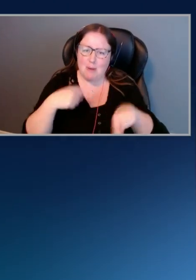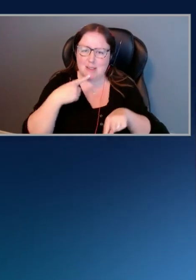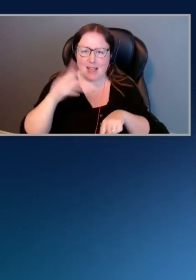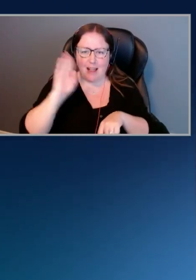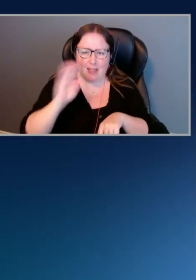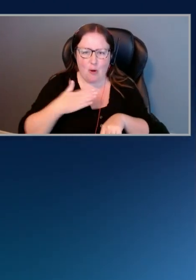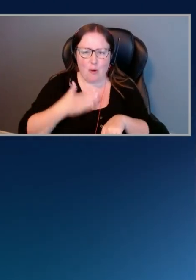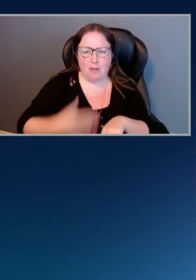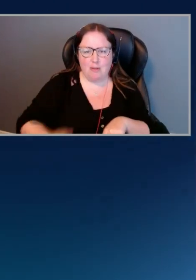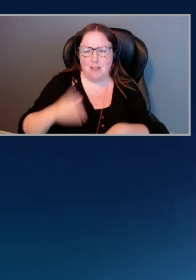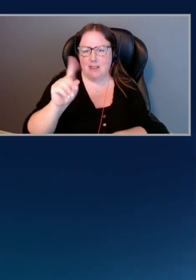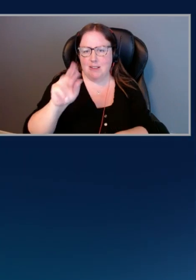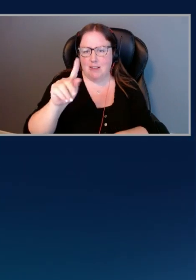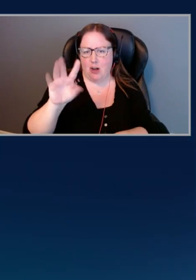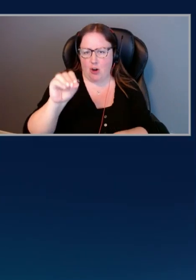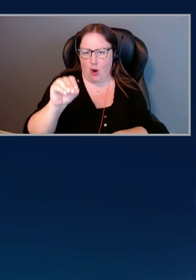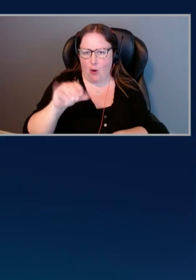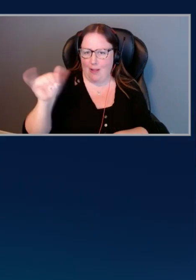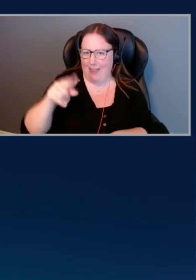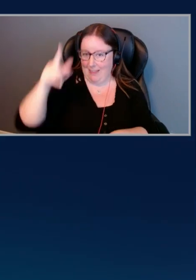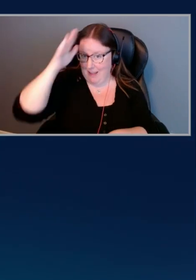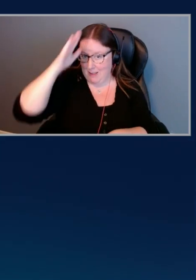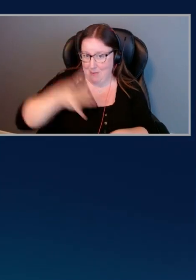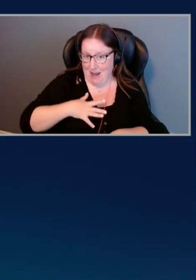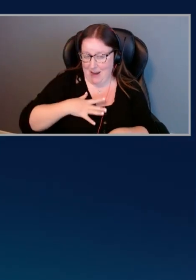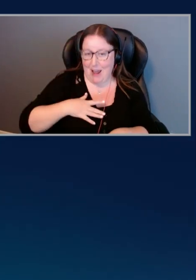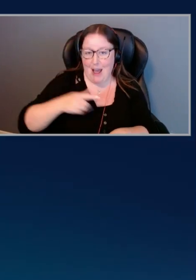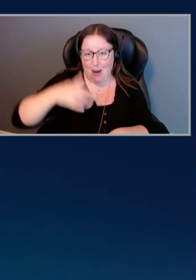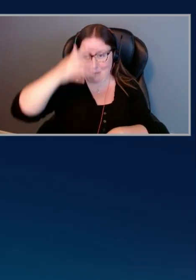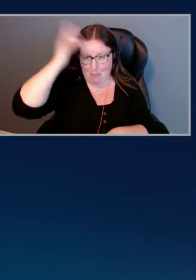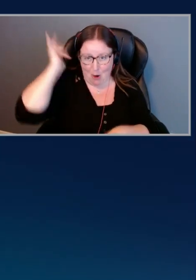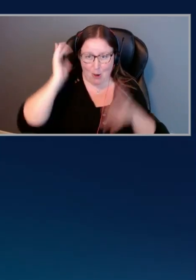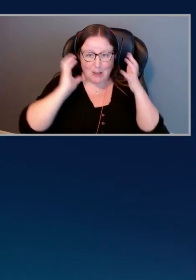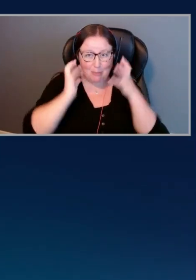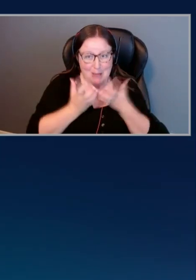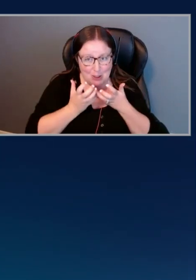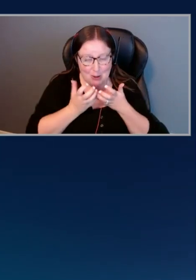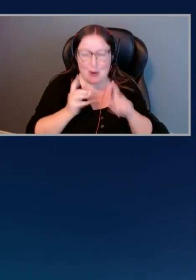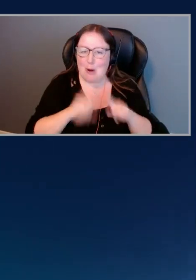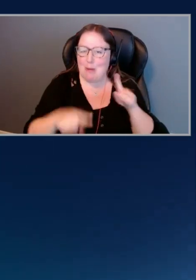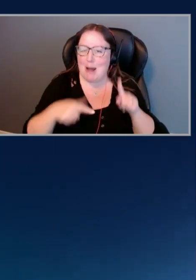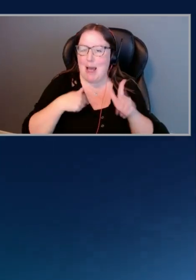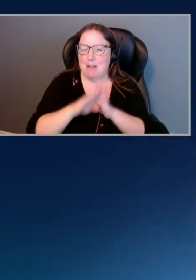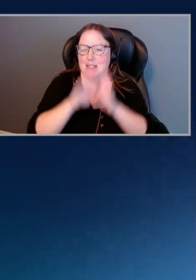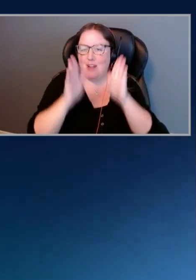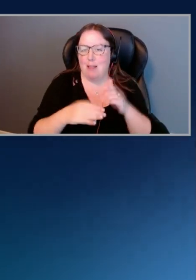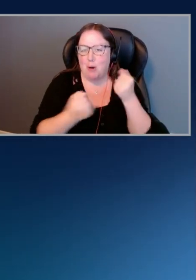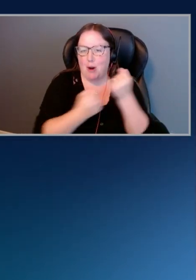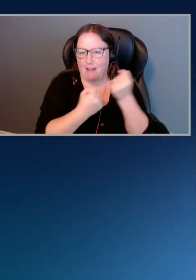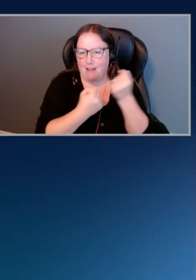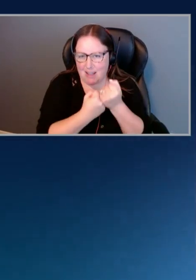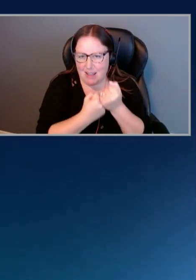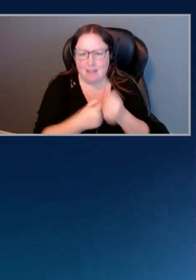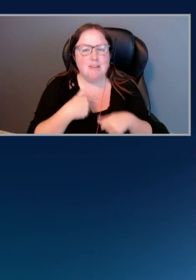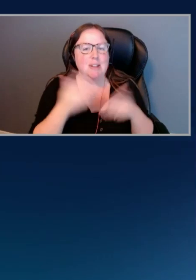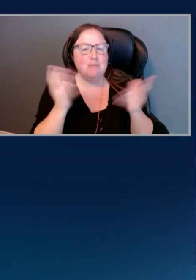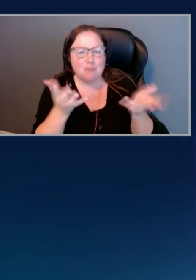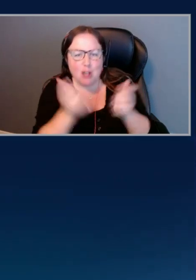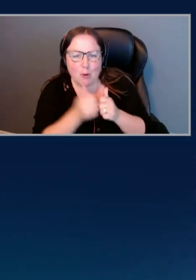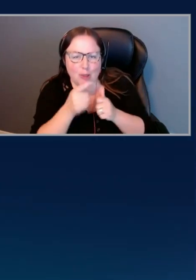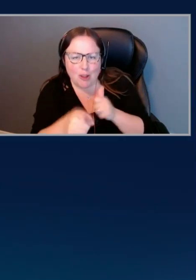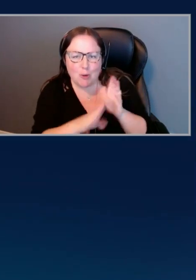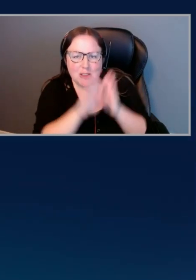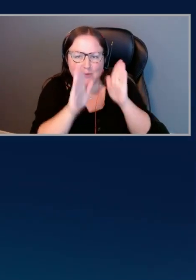name is Darko. I am, like this gentleman, also bald and bearded, but more importantly, I'm a developer advocate. I get to talk to you, developers,